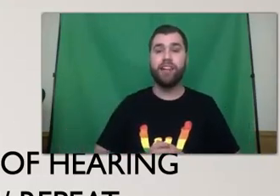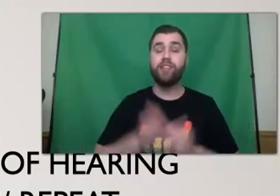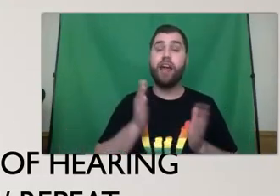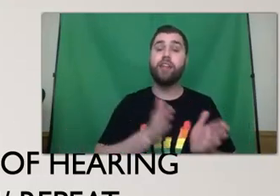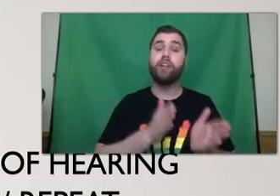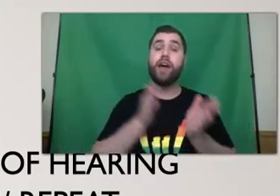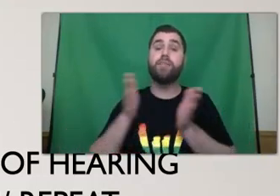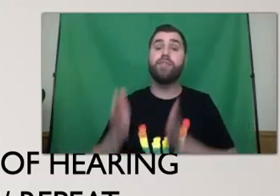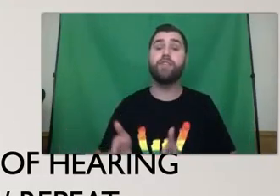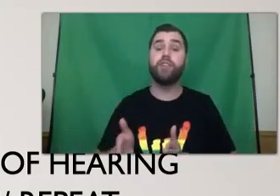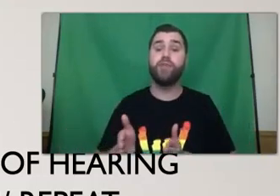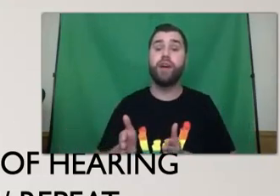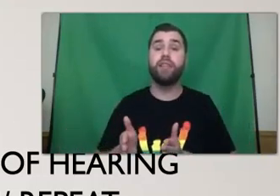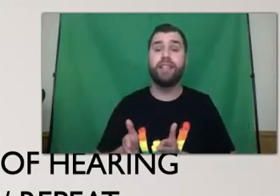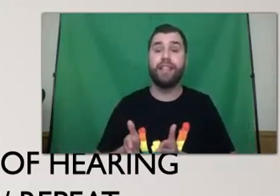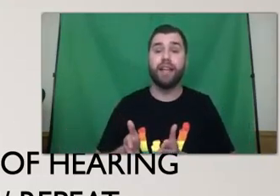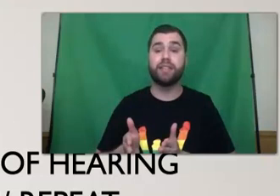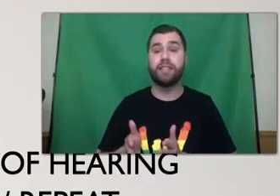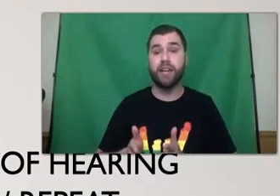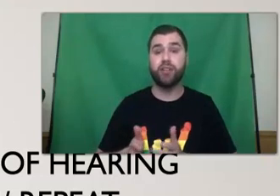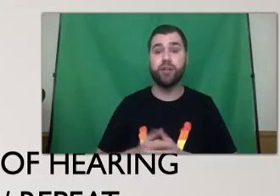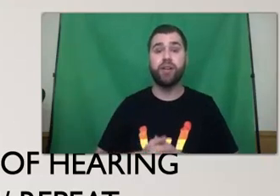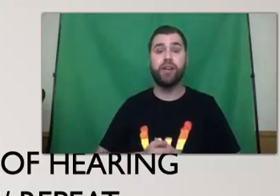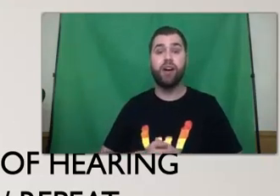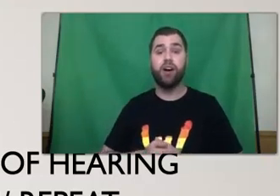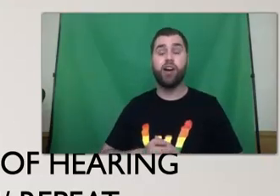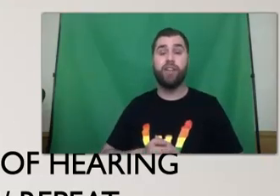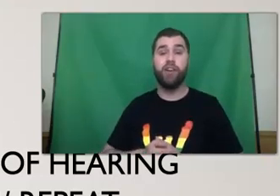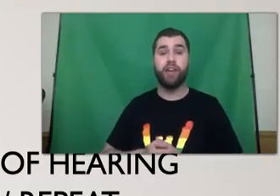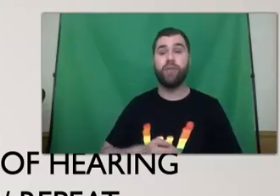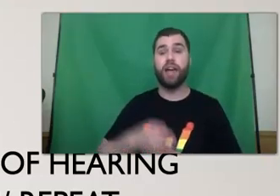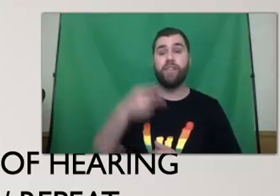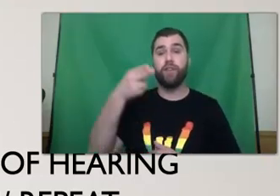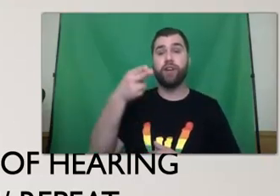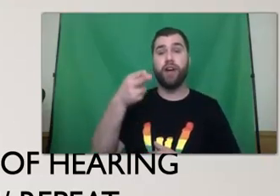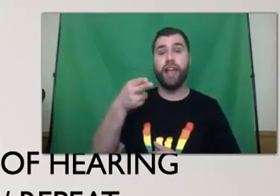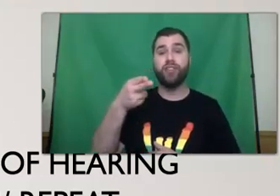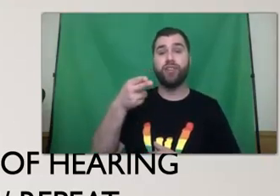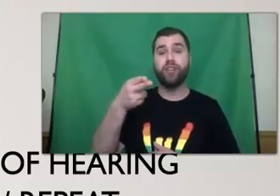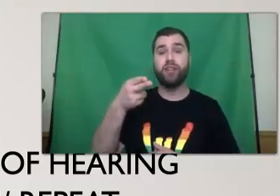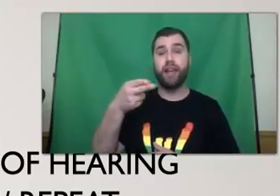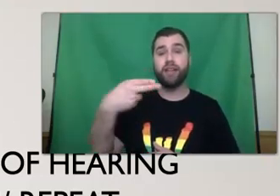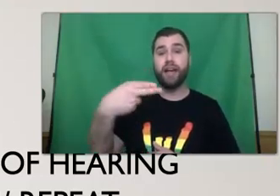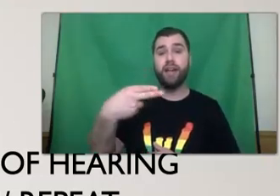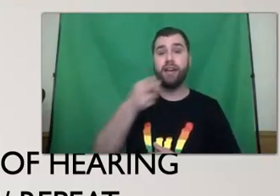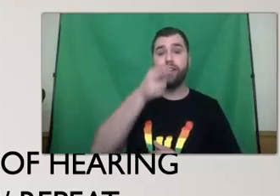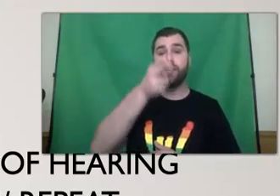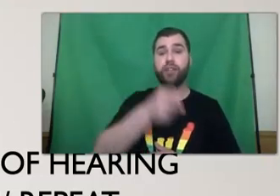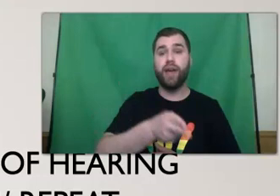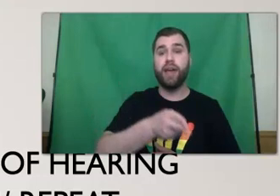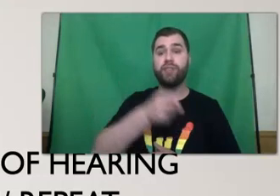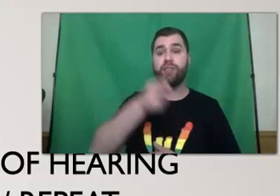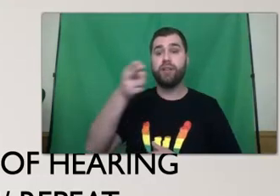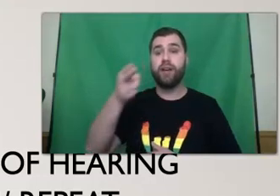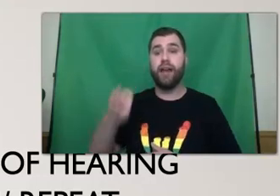Good. So now let's go ahead and move over to the next section. Hard of hearing, we have what's called H hand sign. You're going to